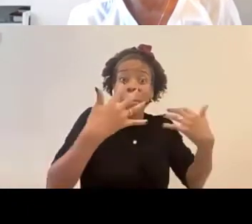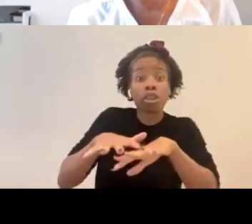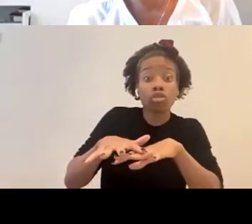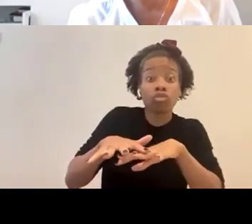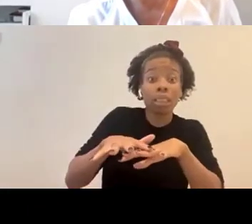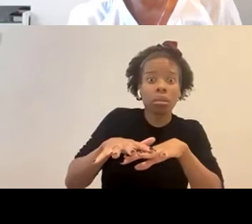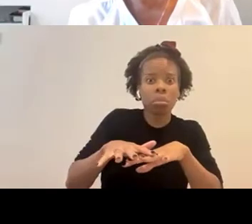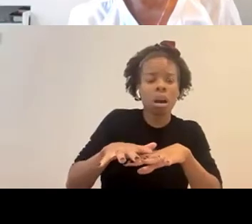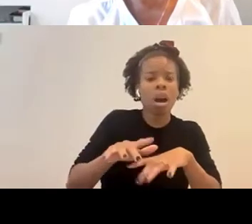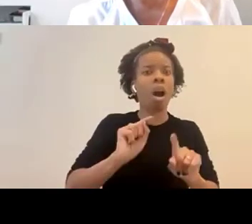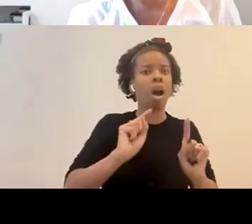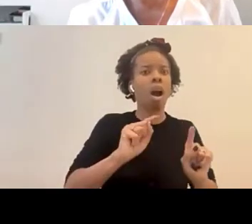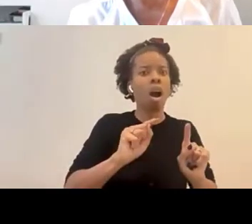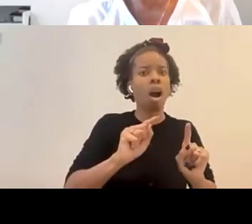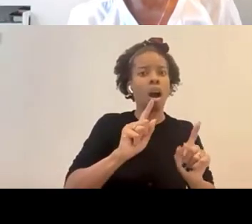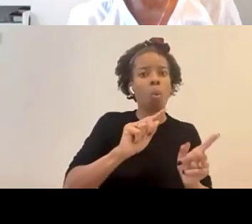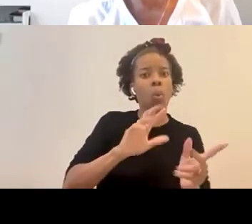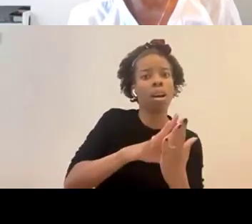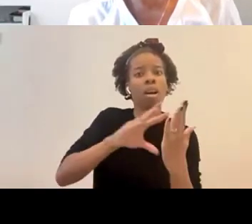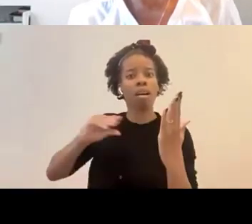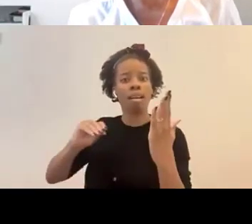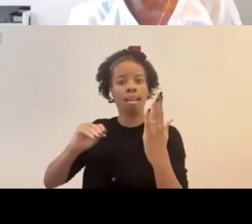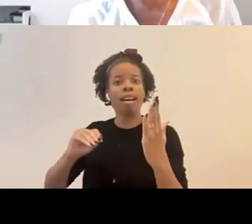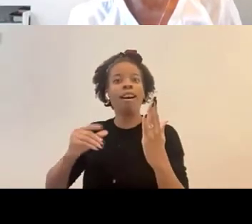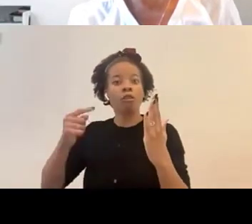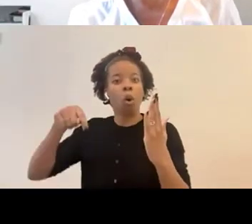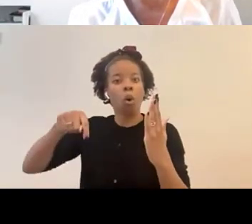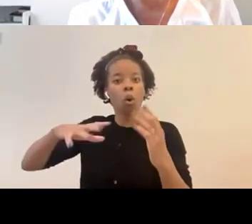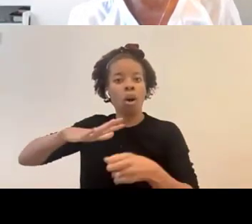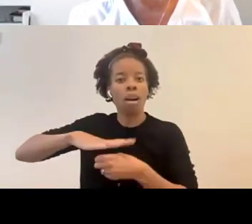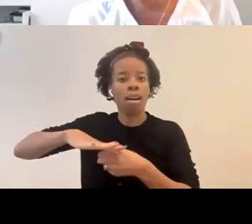can potentially apply some of those